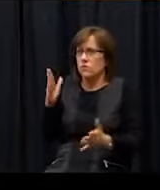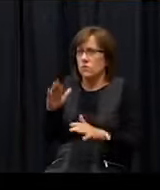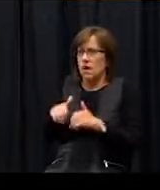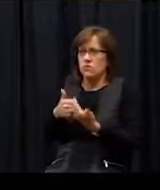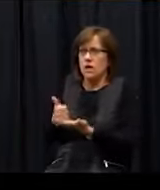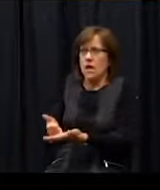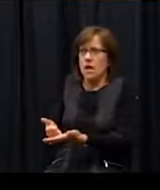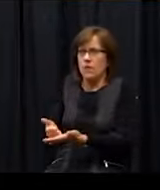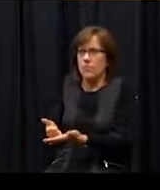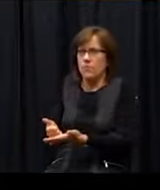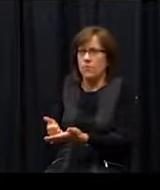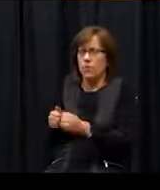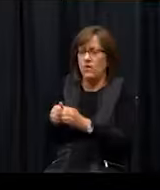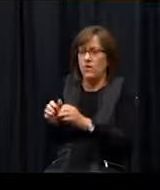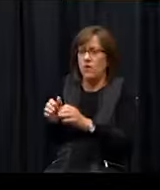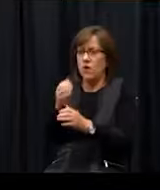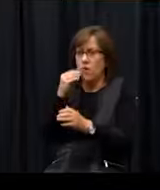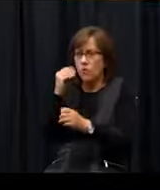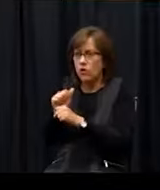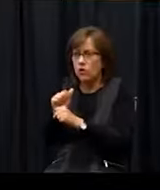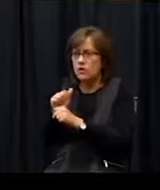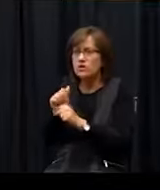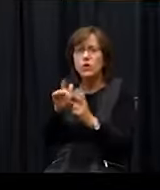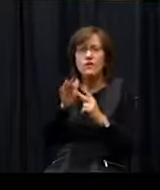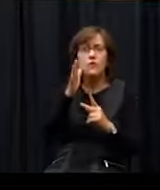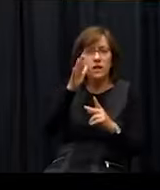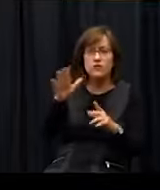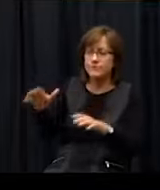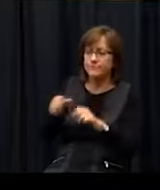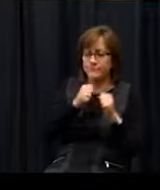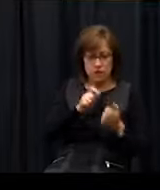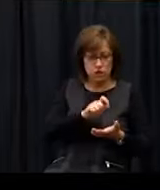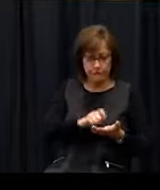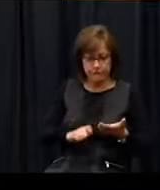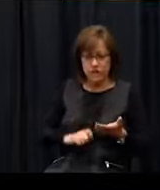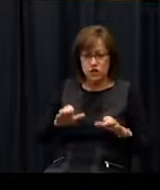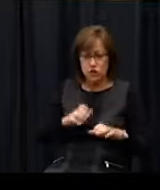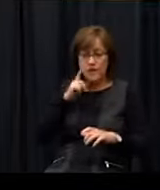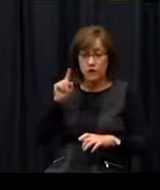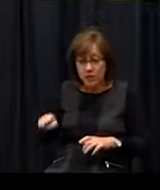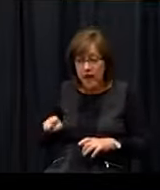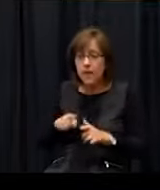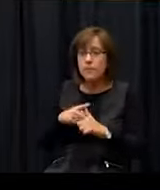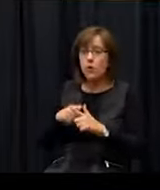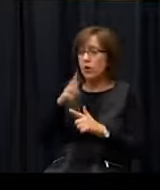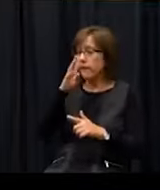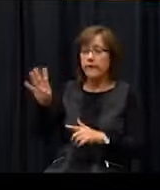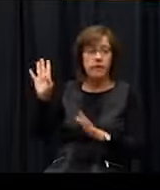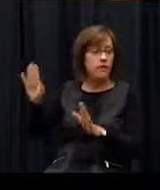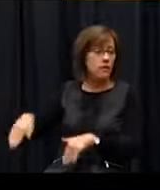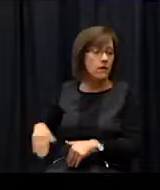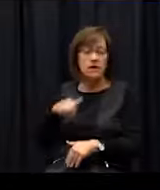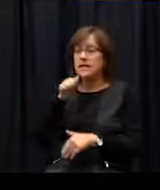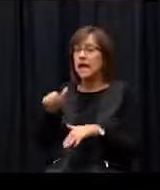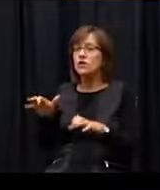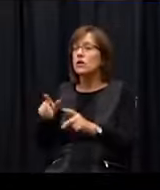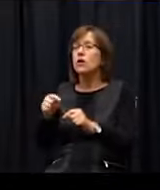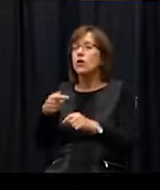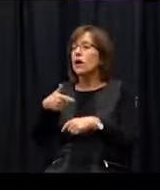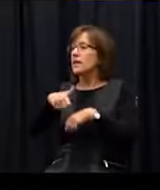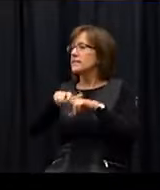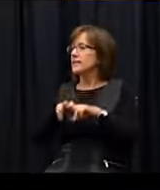they're doing the homework for them or they're not doing it, or they're not sitting. I still go back to the healthy frustration, sitting with this healthy